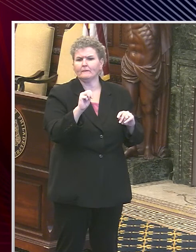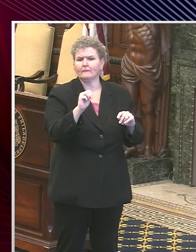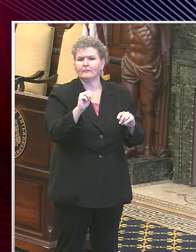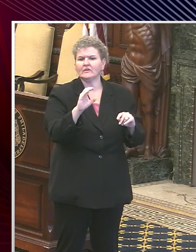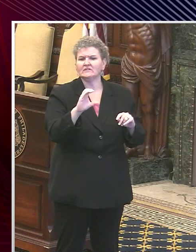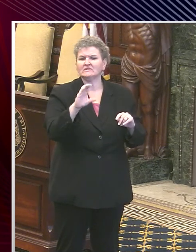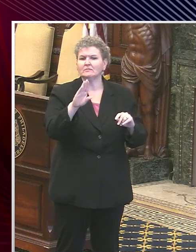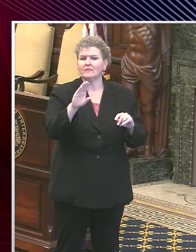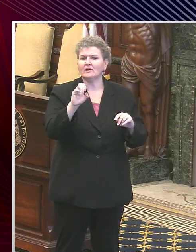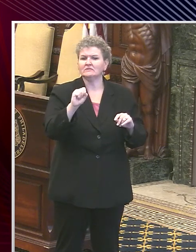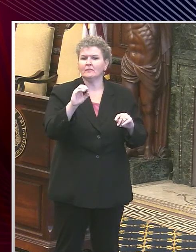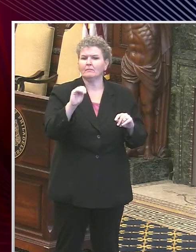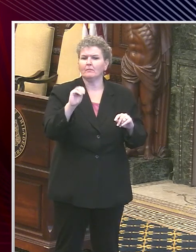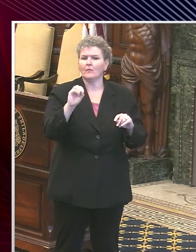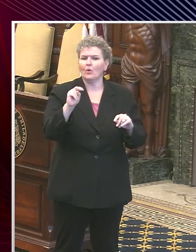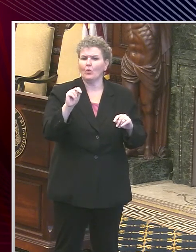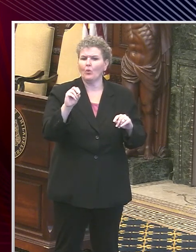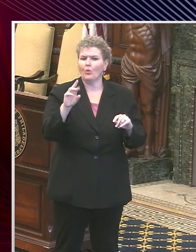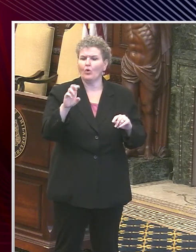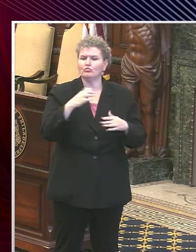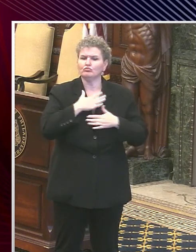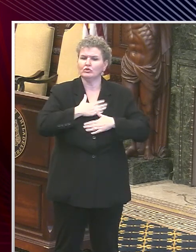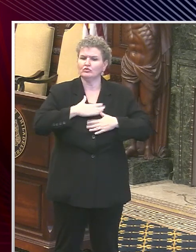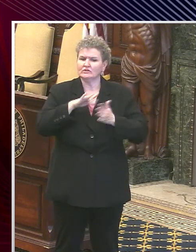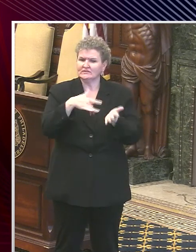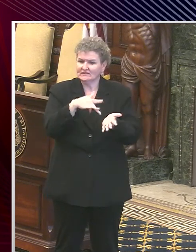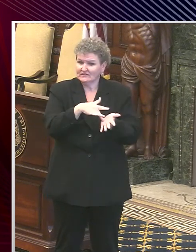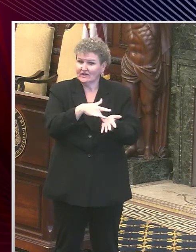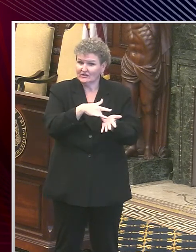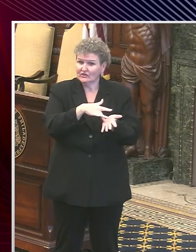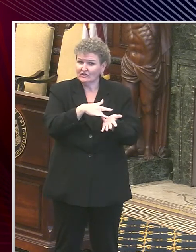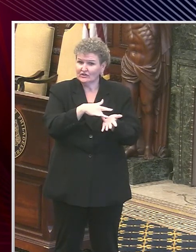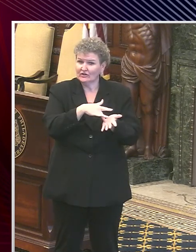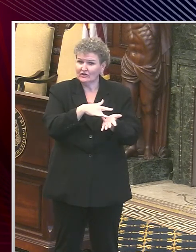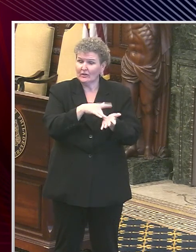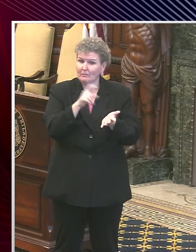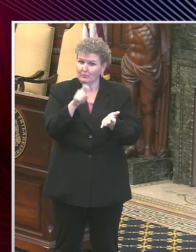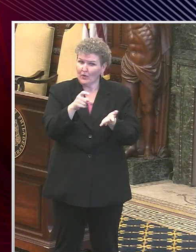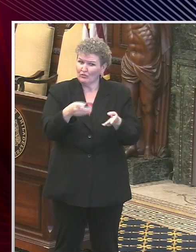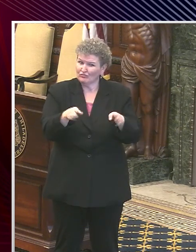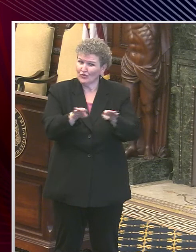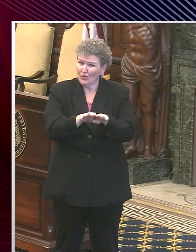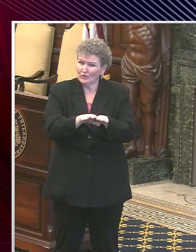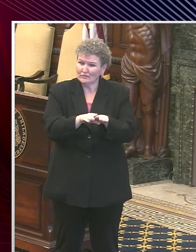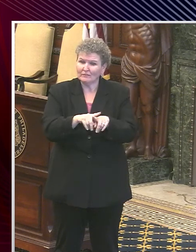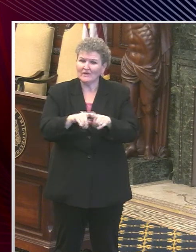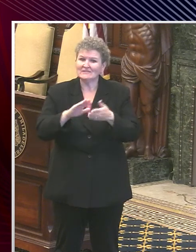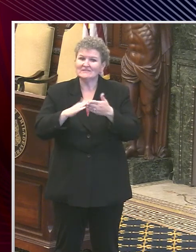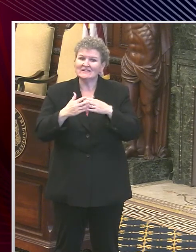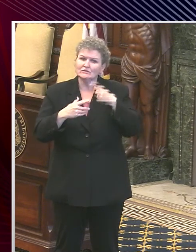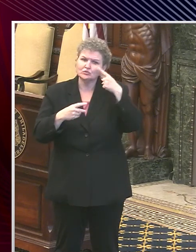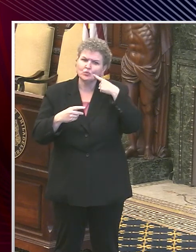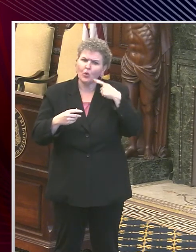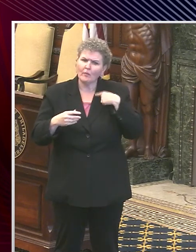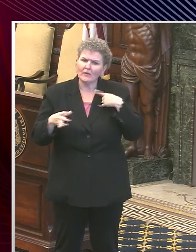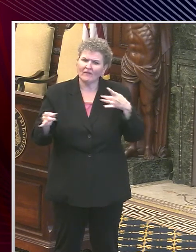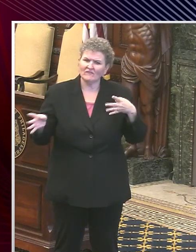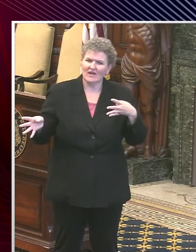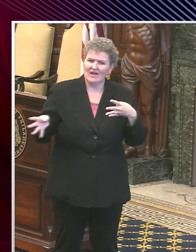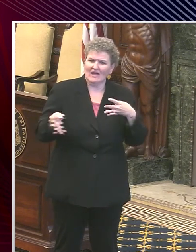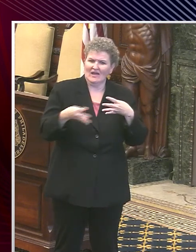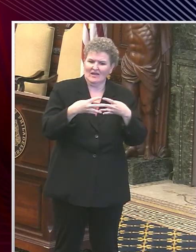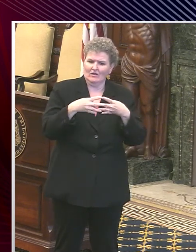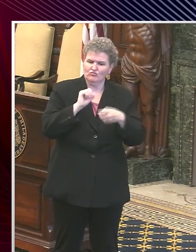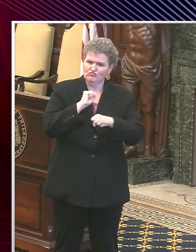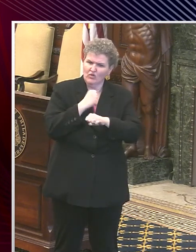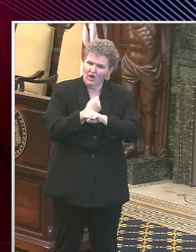is being scheduled to not be opened, and actually the community was told that the gates are being locked. And I'm wondering, in